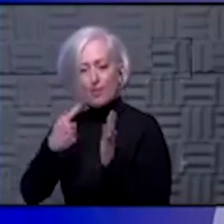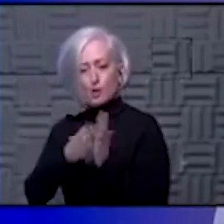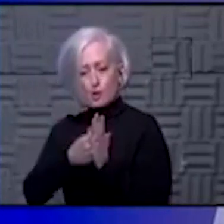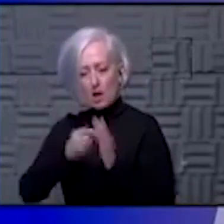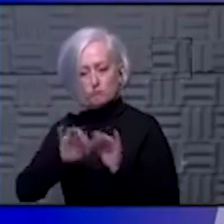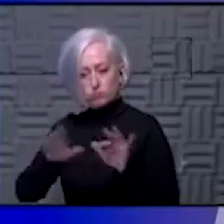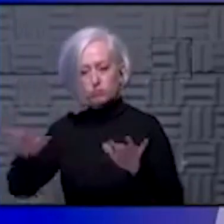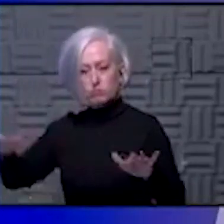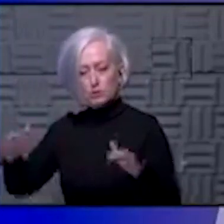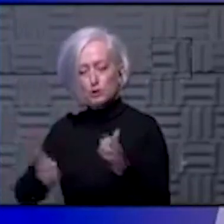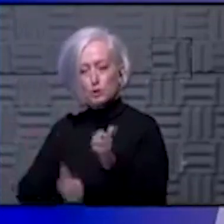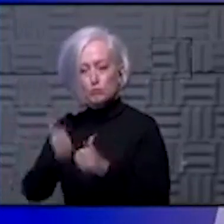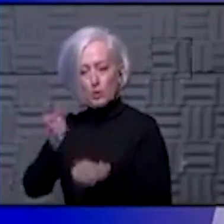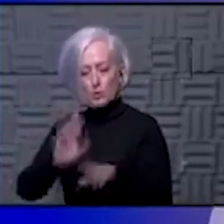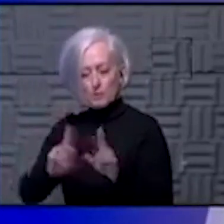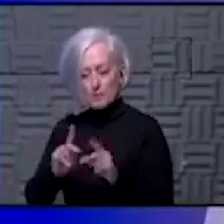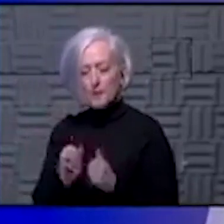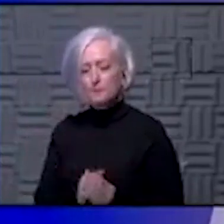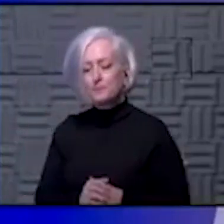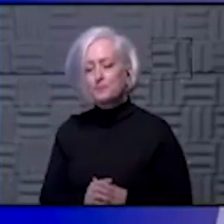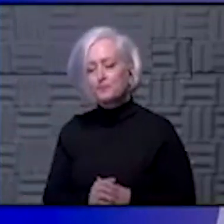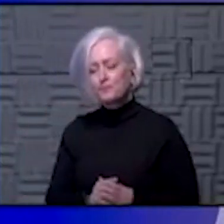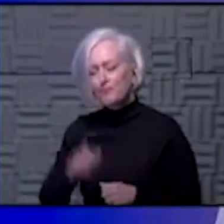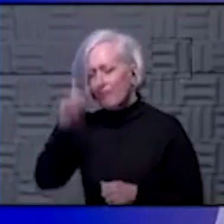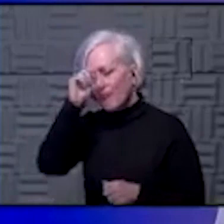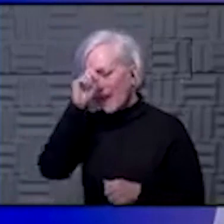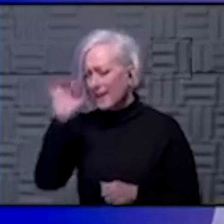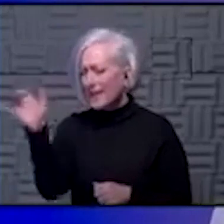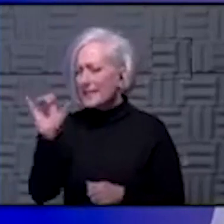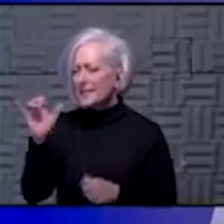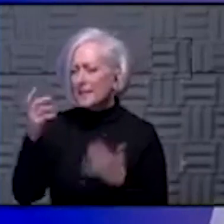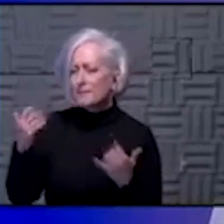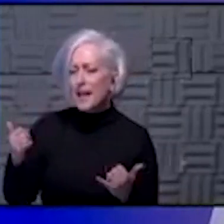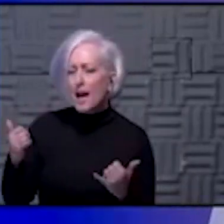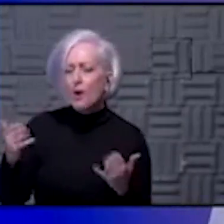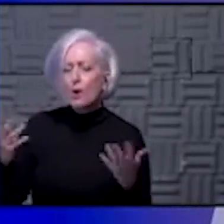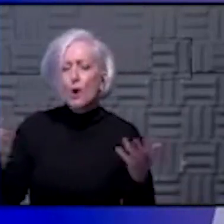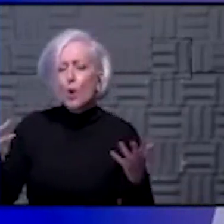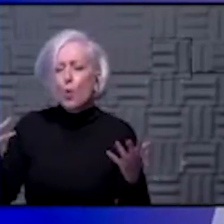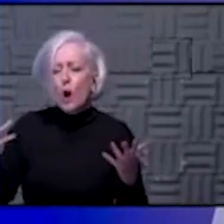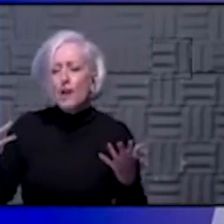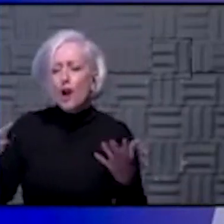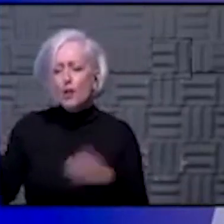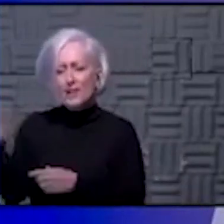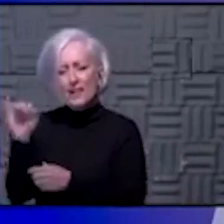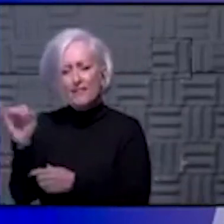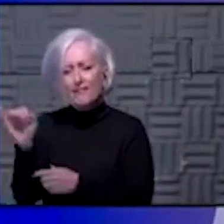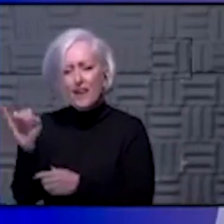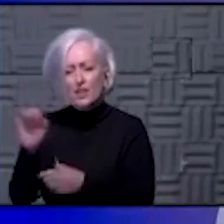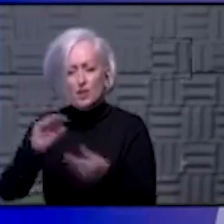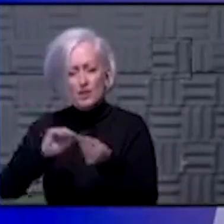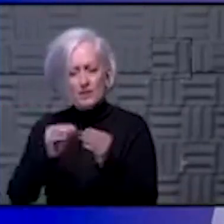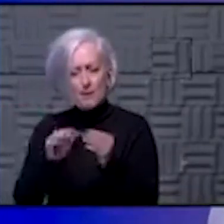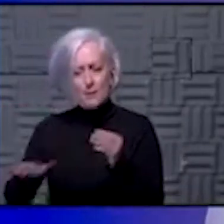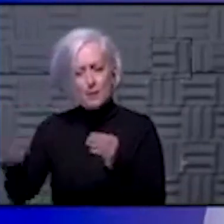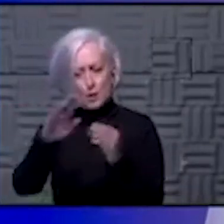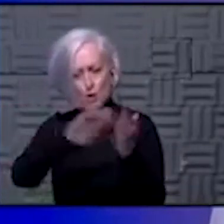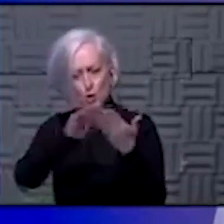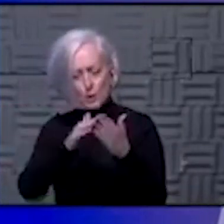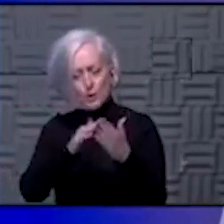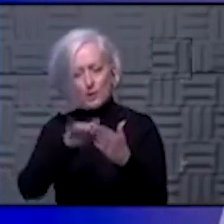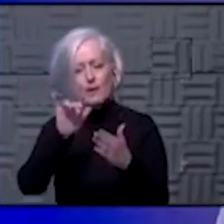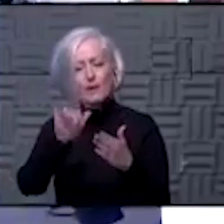time, I think it will probably be just as a lot of this is, what are the infection dynamics in your community? So I think that's going to matter a lot as